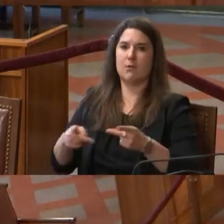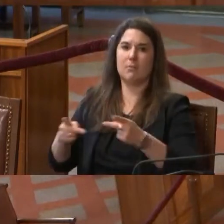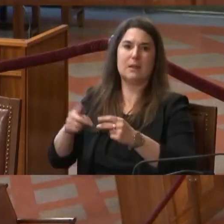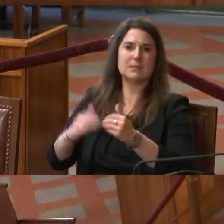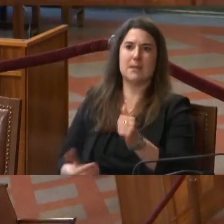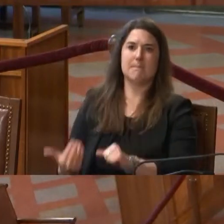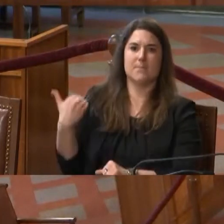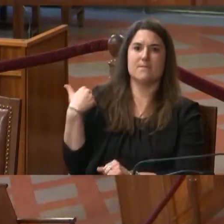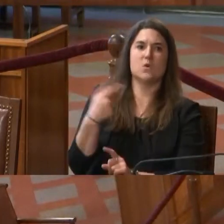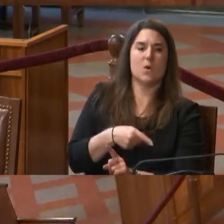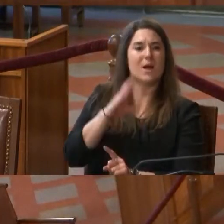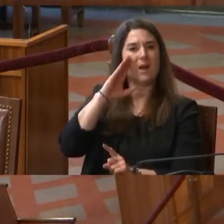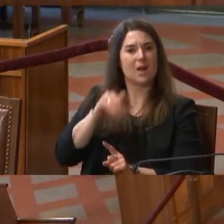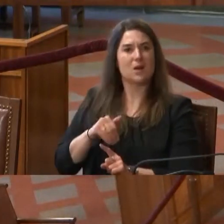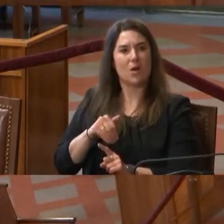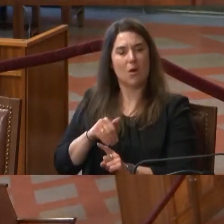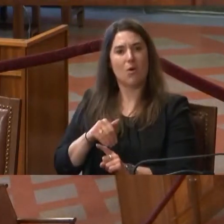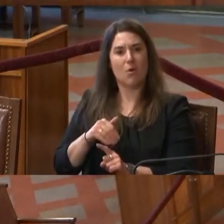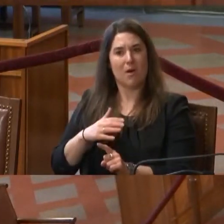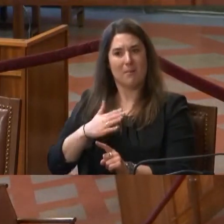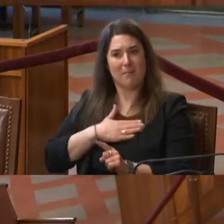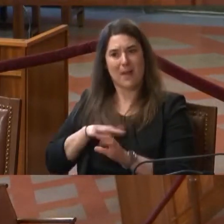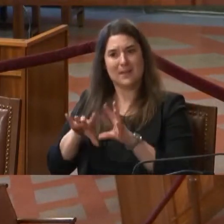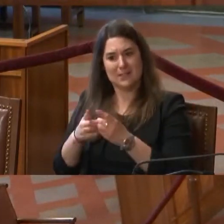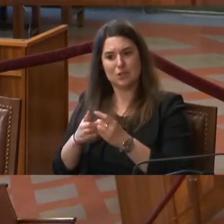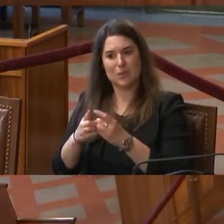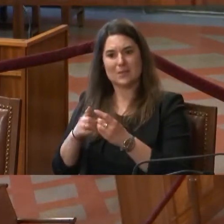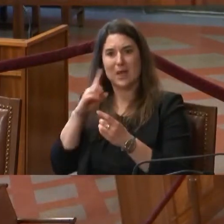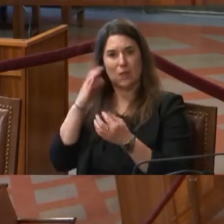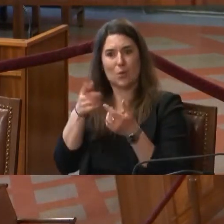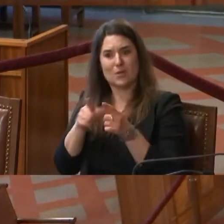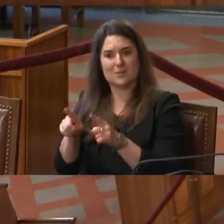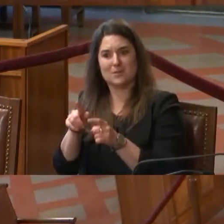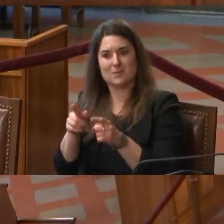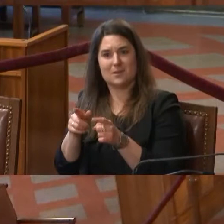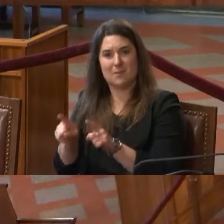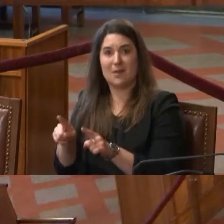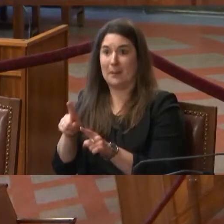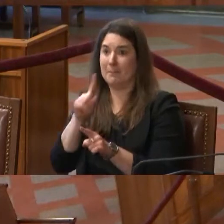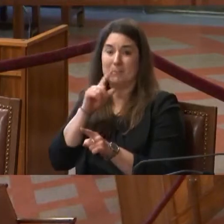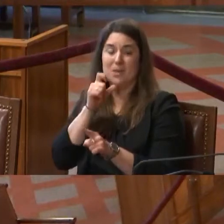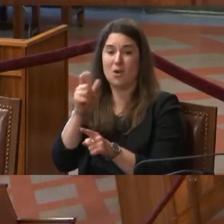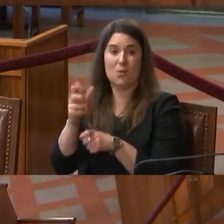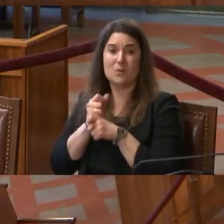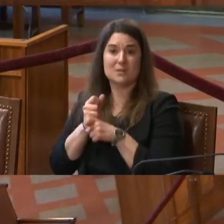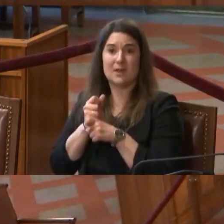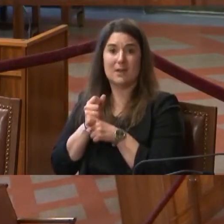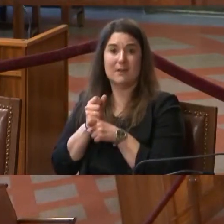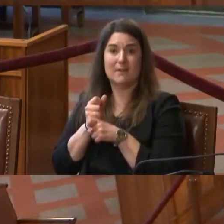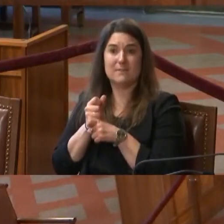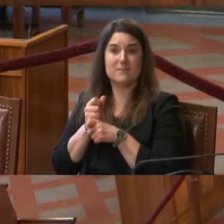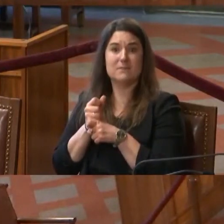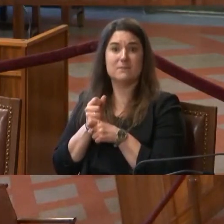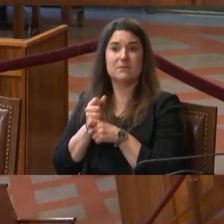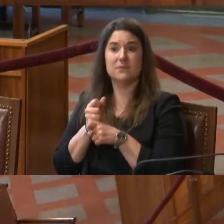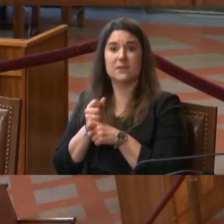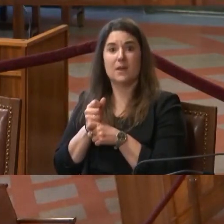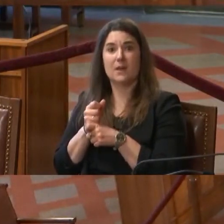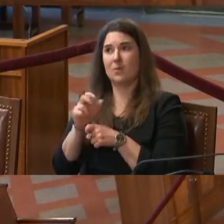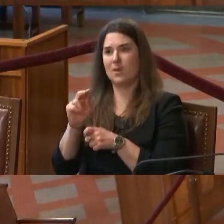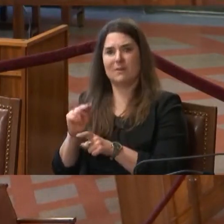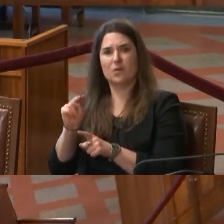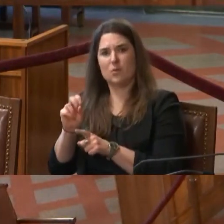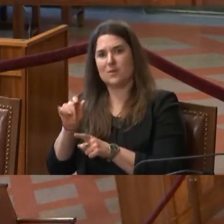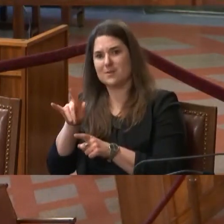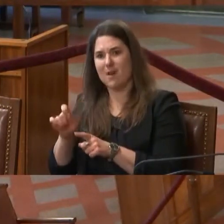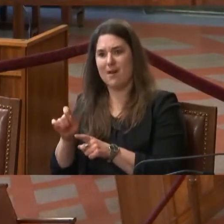were before. And I know what it means to my district because we don't receive these these types of incentives in our side of town.